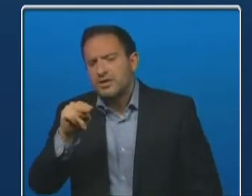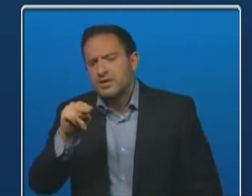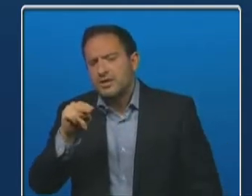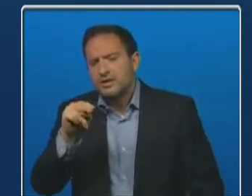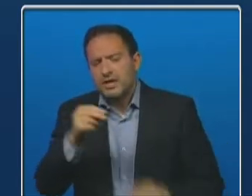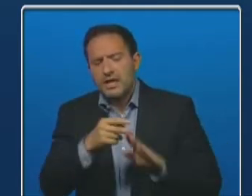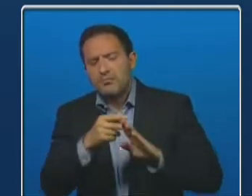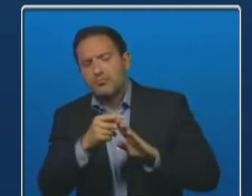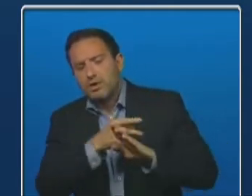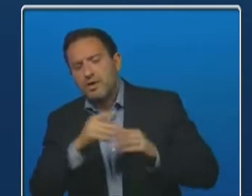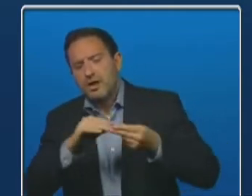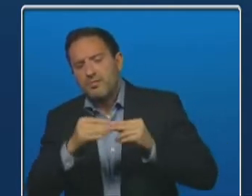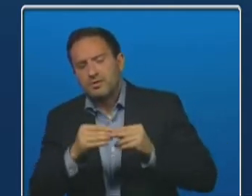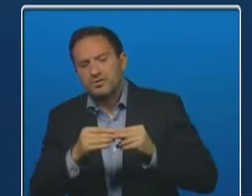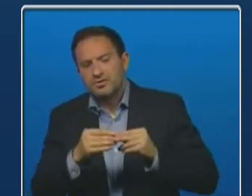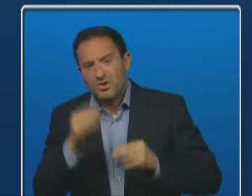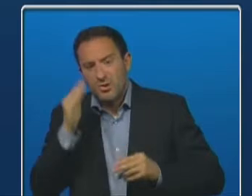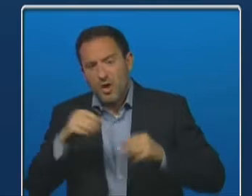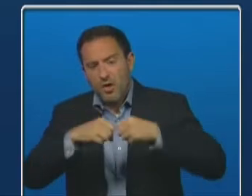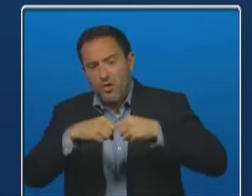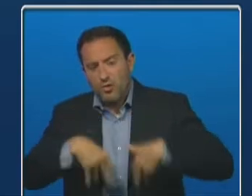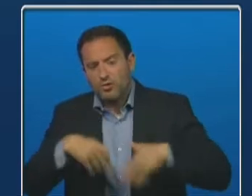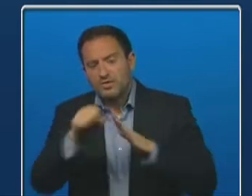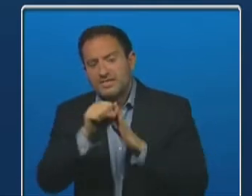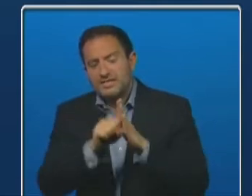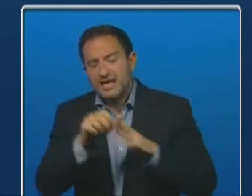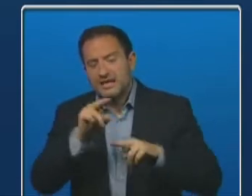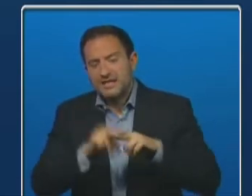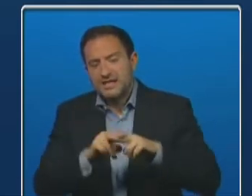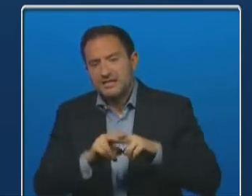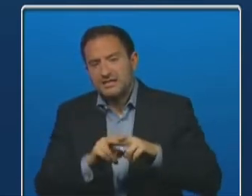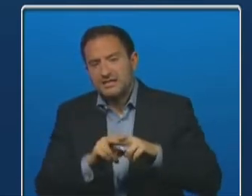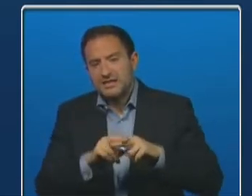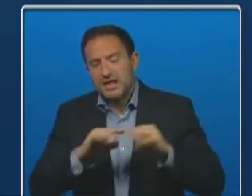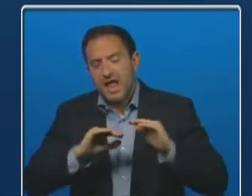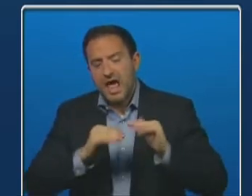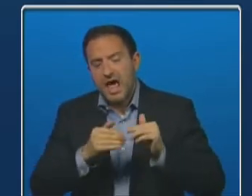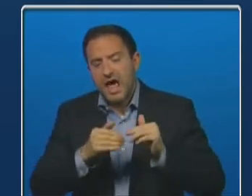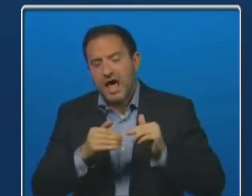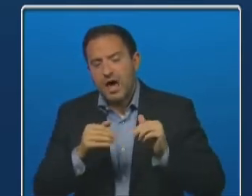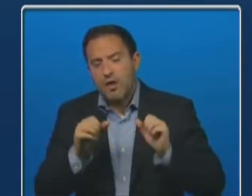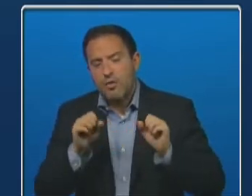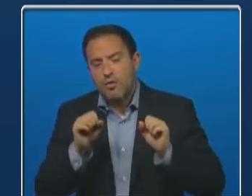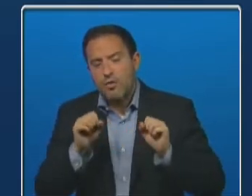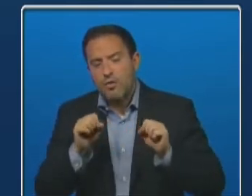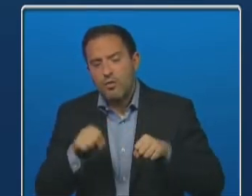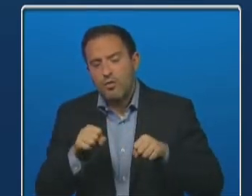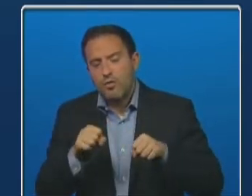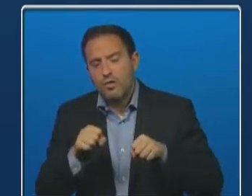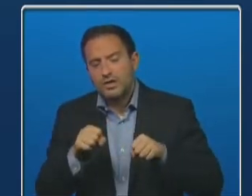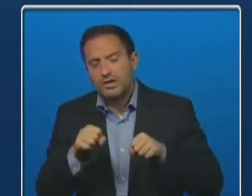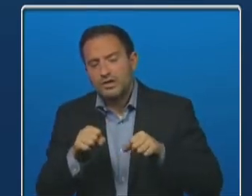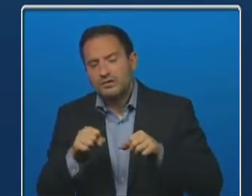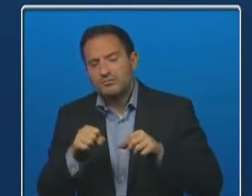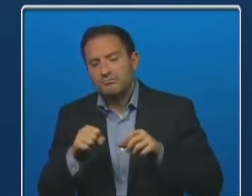was going to lose one of its state seats, how it held on. Could high participation have contributed to something like